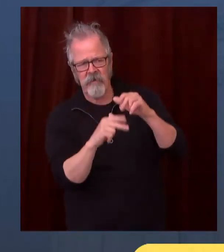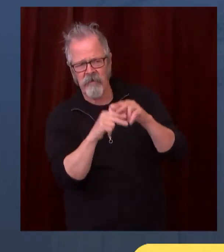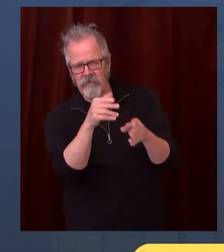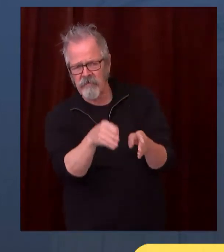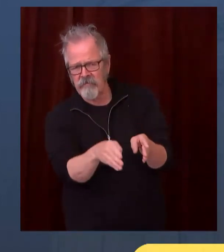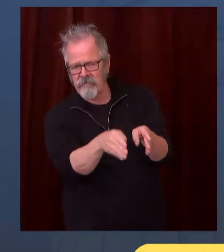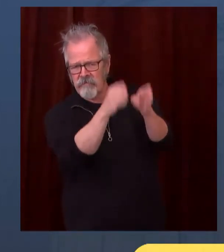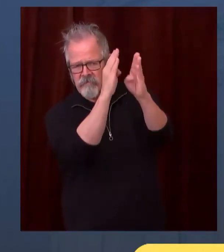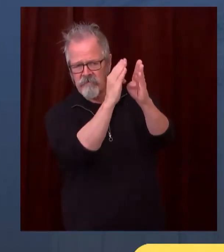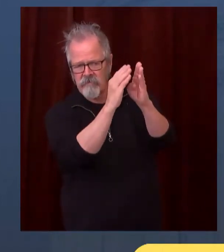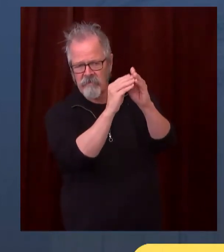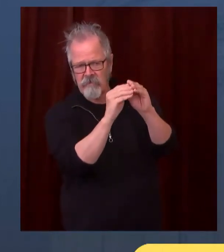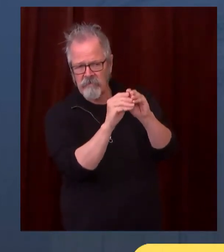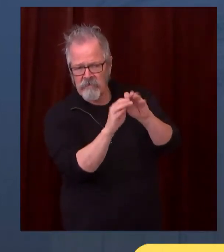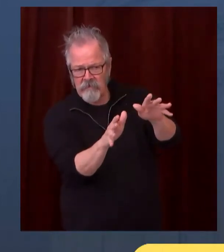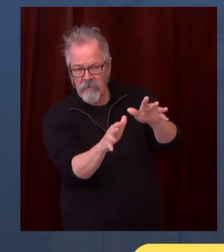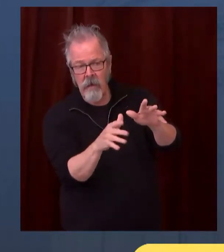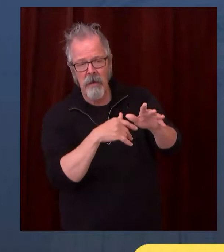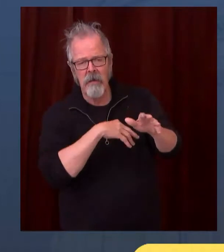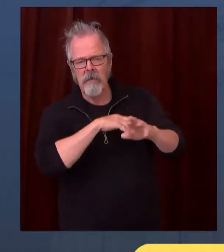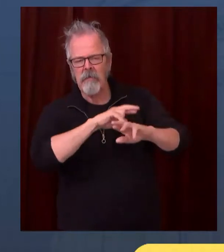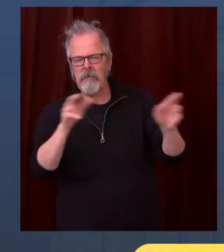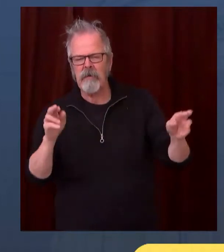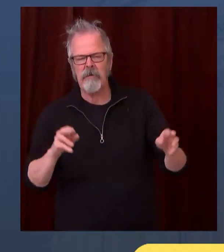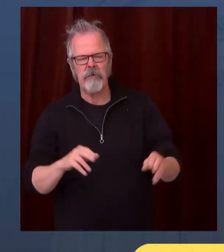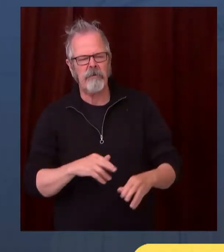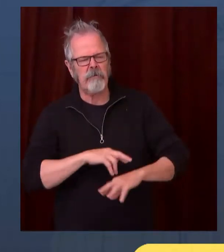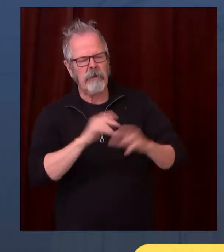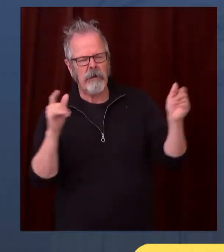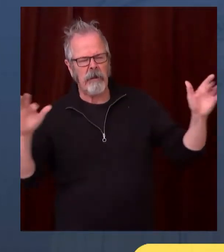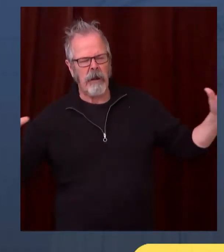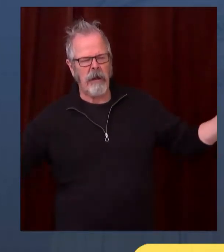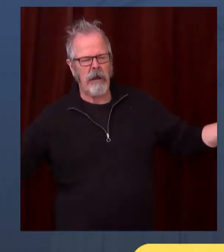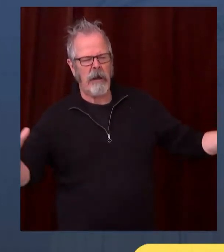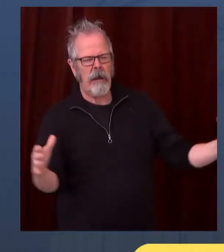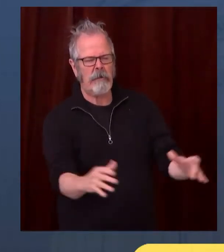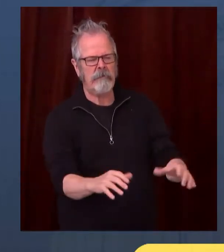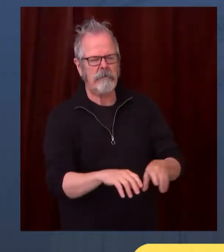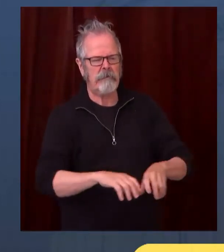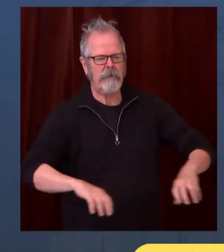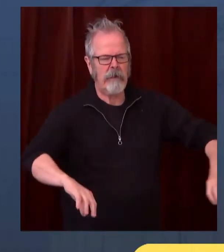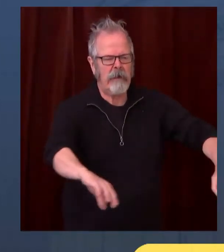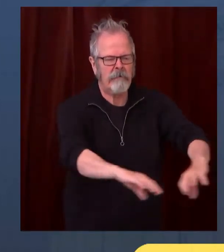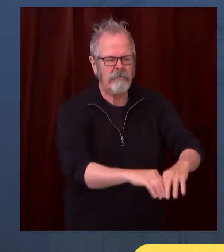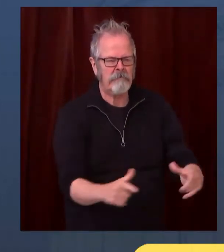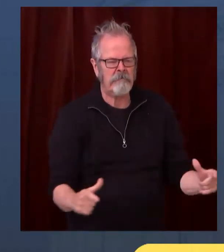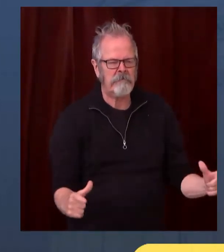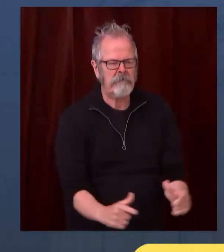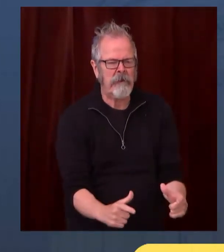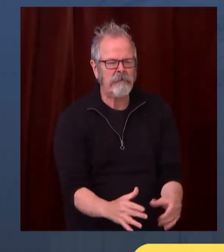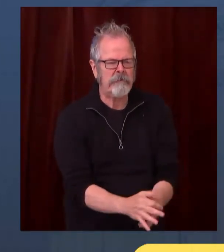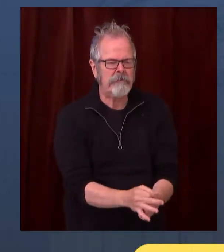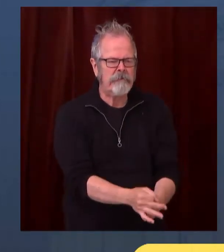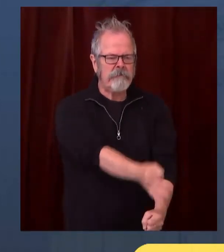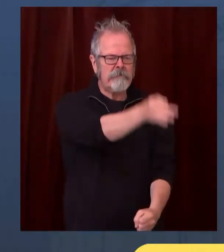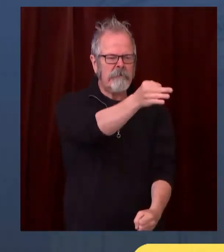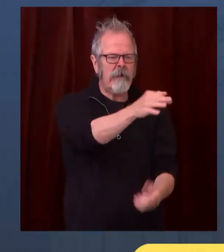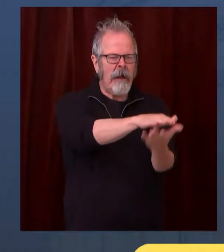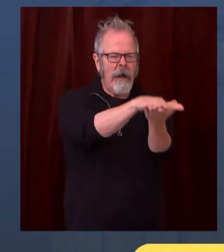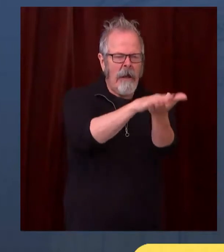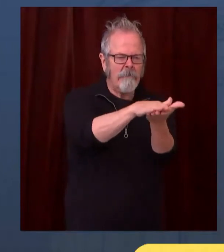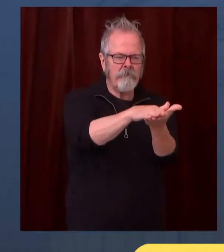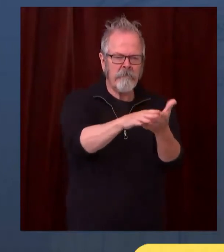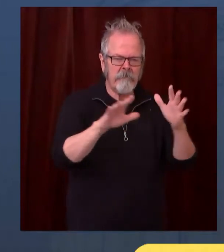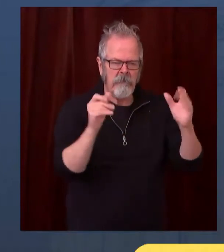are monitoring residents every single day for any symptoms suggestive of COVID. And as the